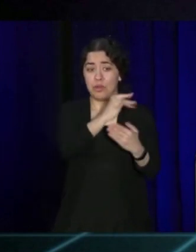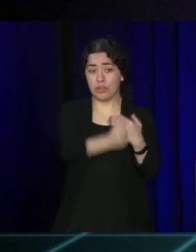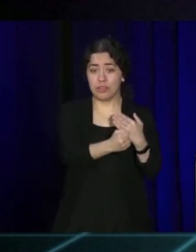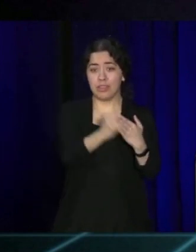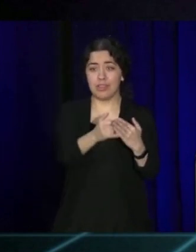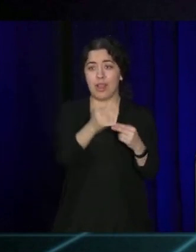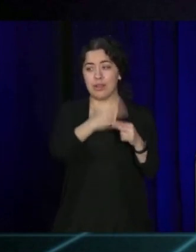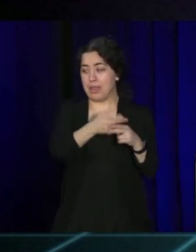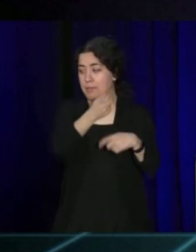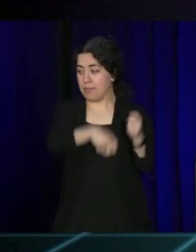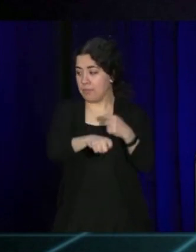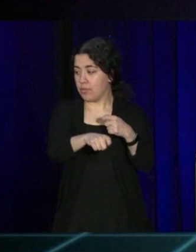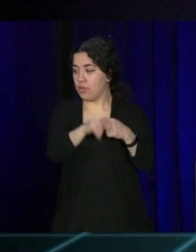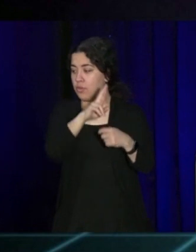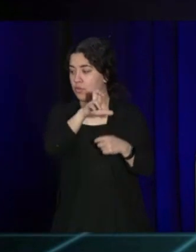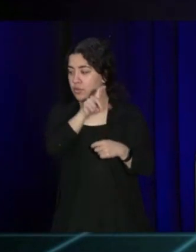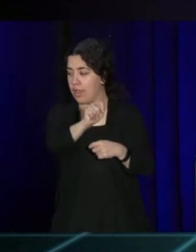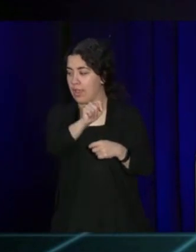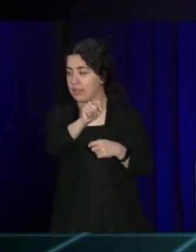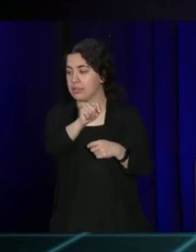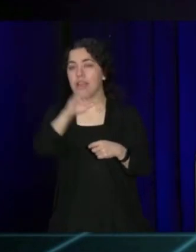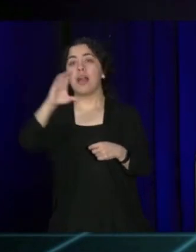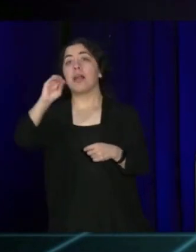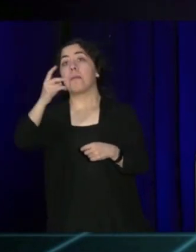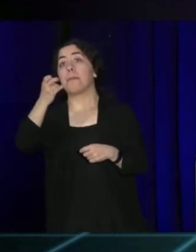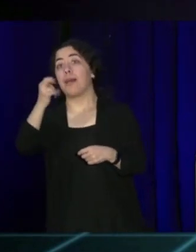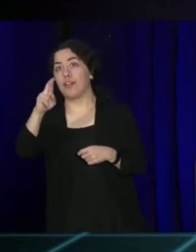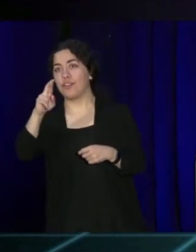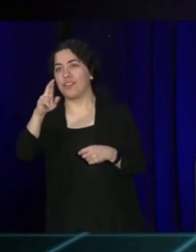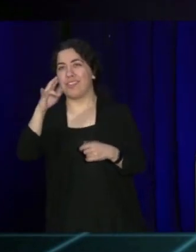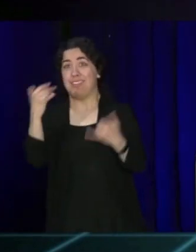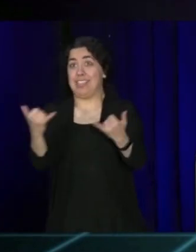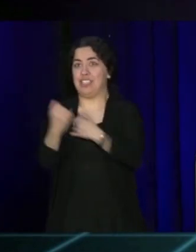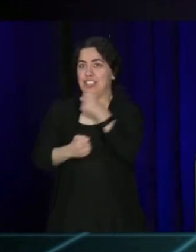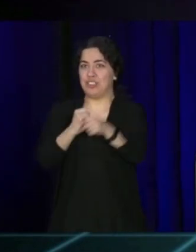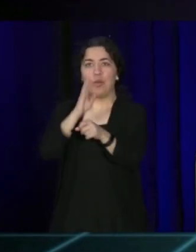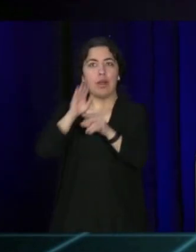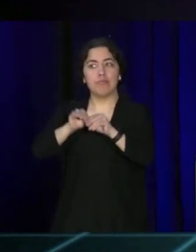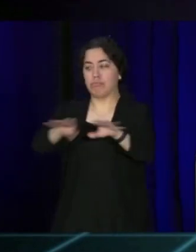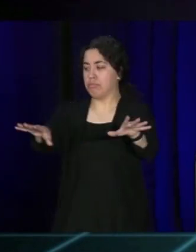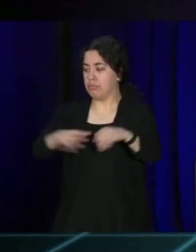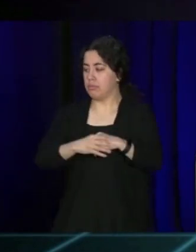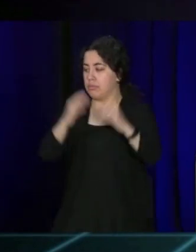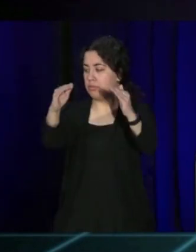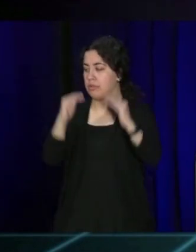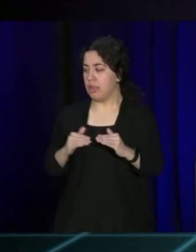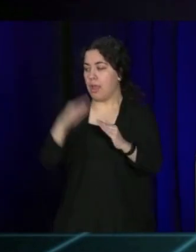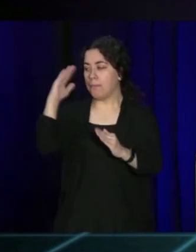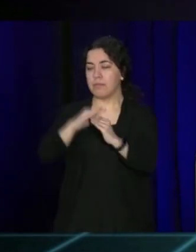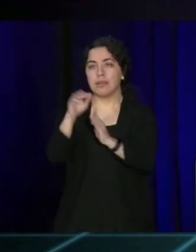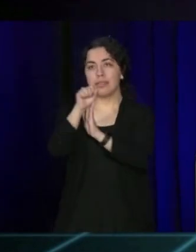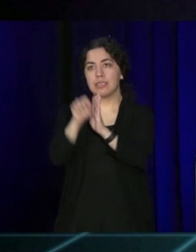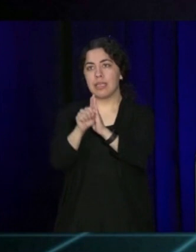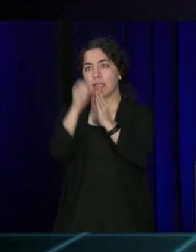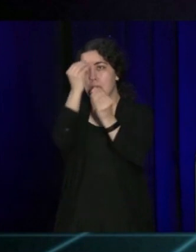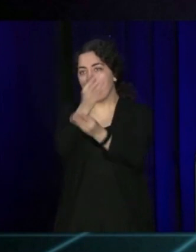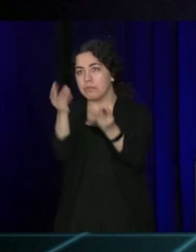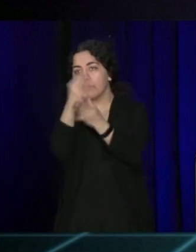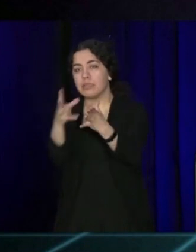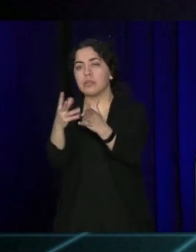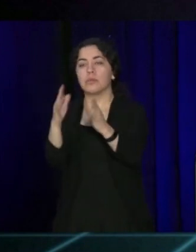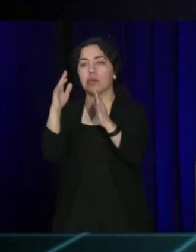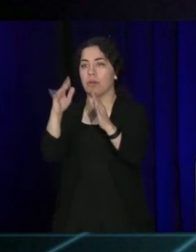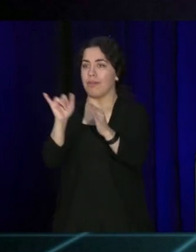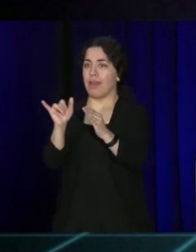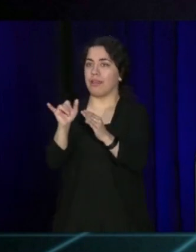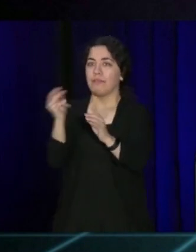this year. Also, things you would need third-party libraries like optimistic state updates are now built in with hooks like useOptimistic.